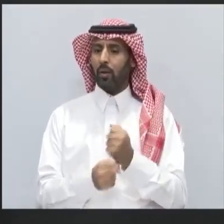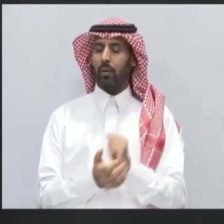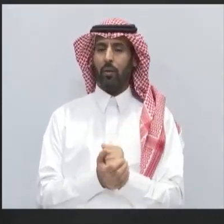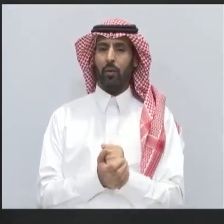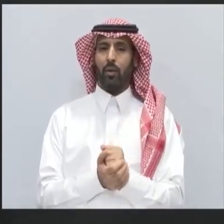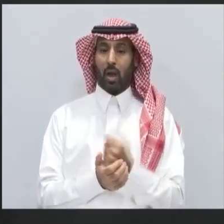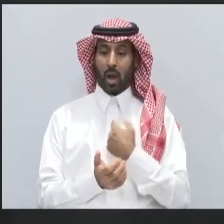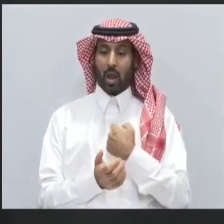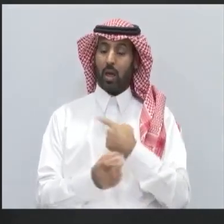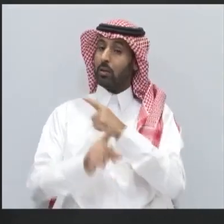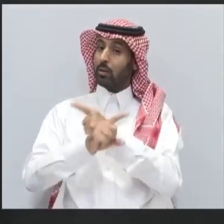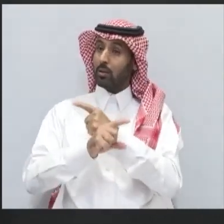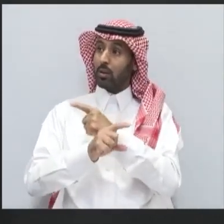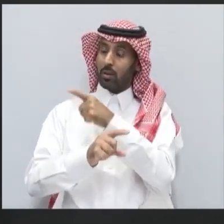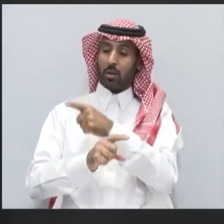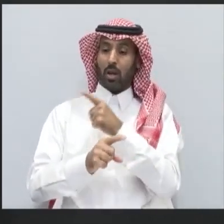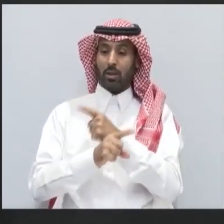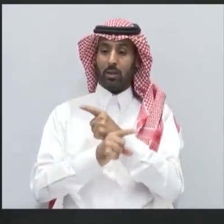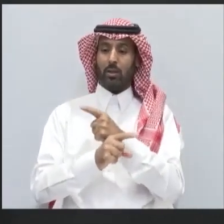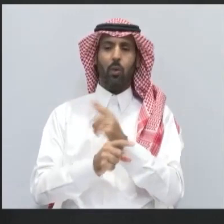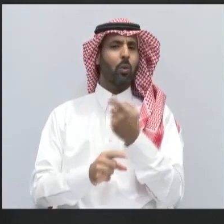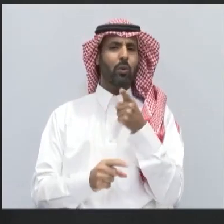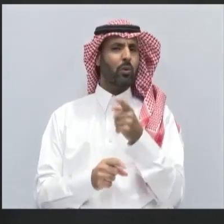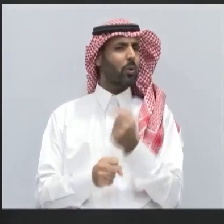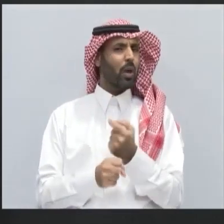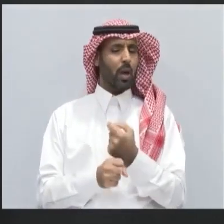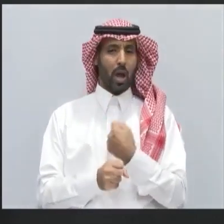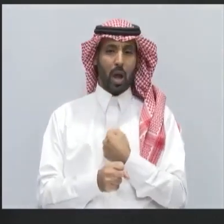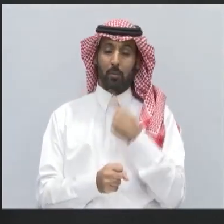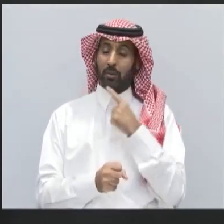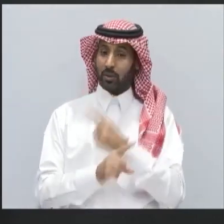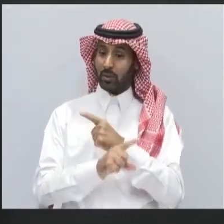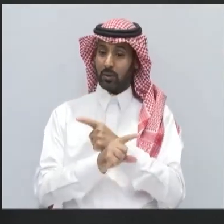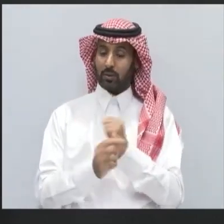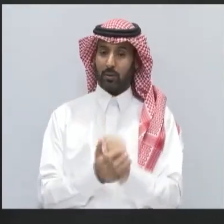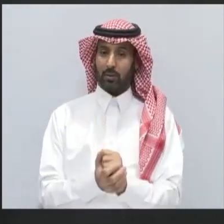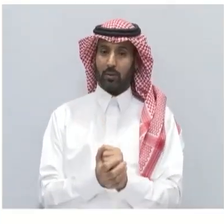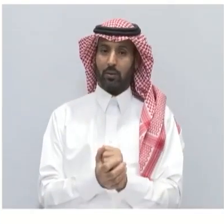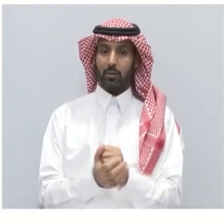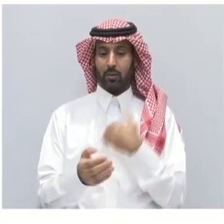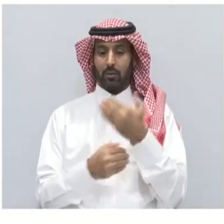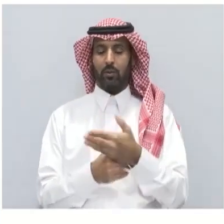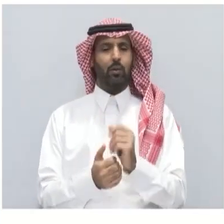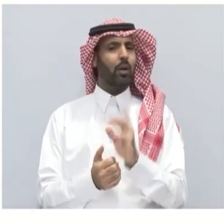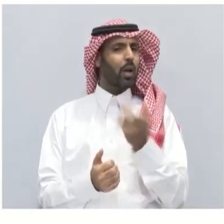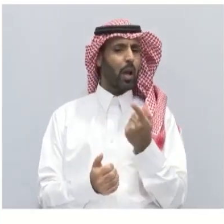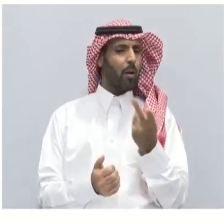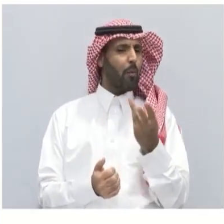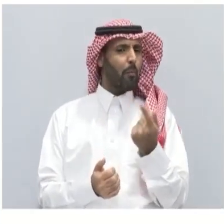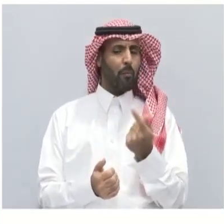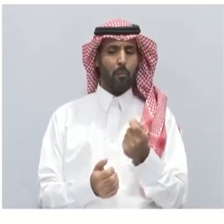example, I'm a teacher. When someone asks me, what do? I say, I'm a teacher. Continuing here, how much